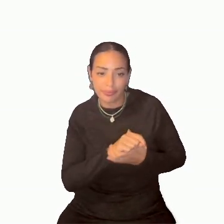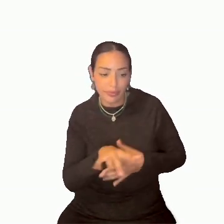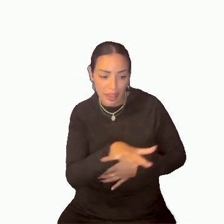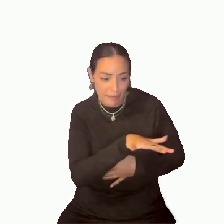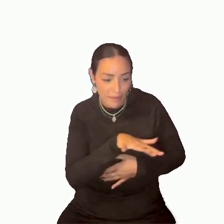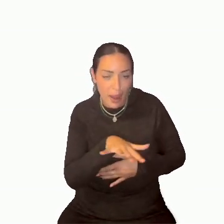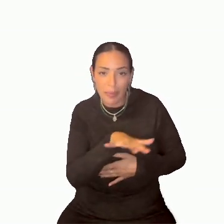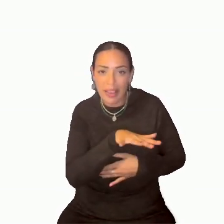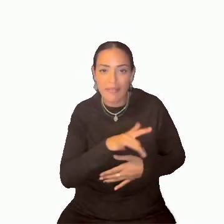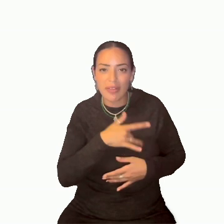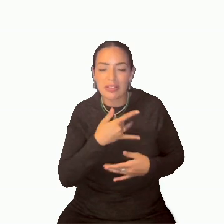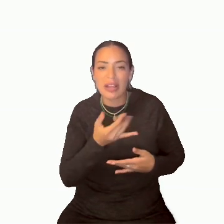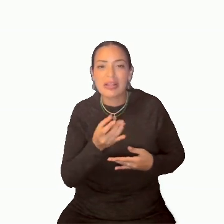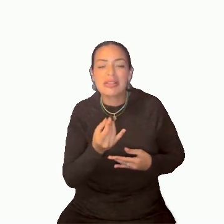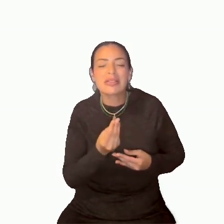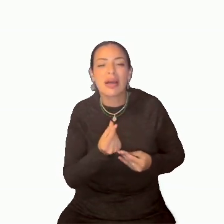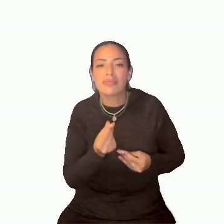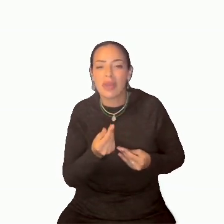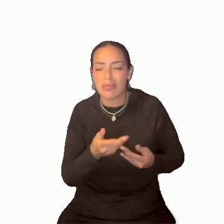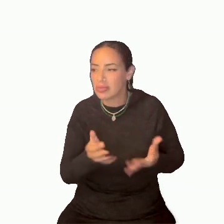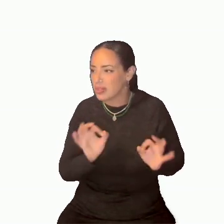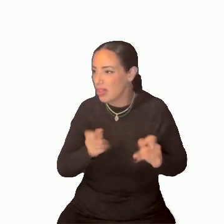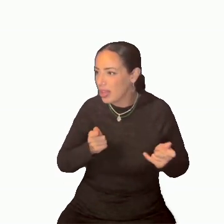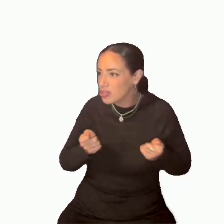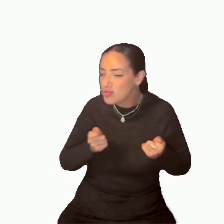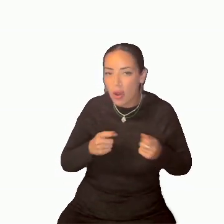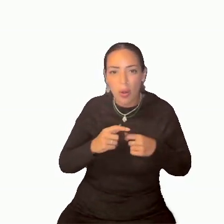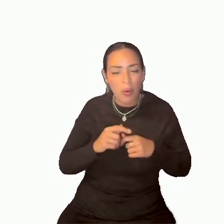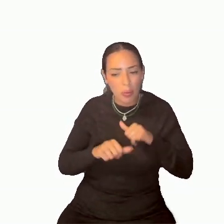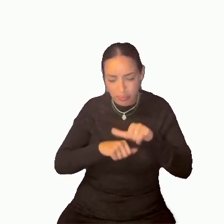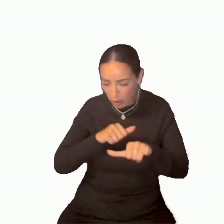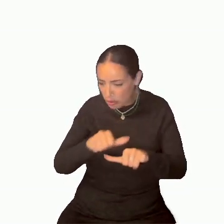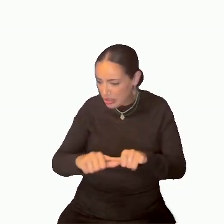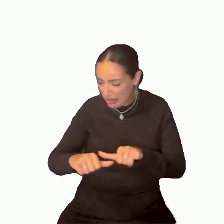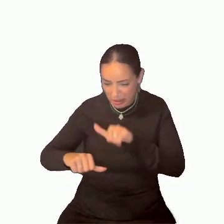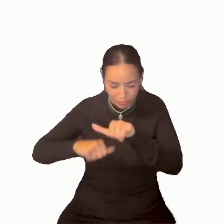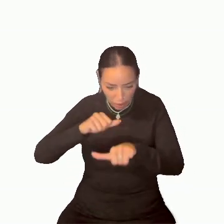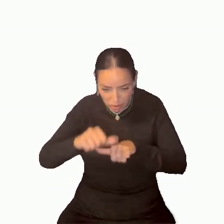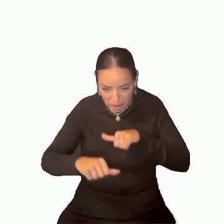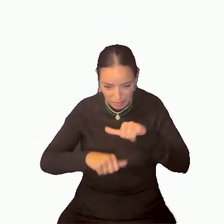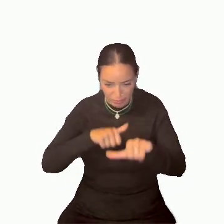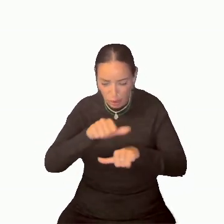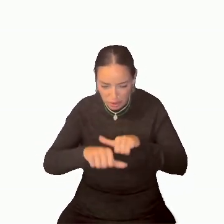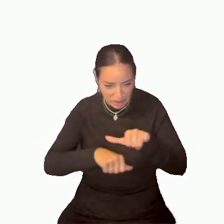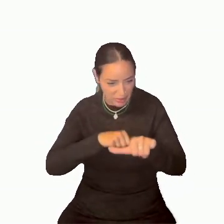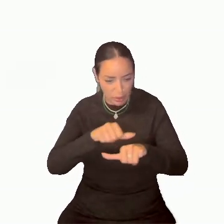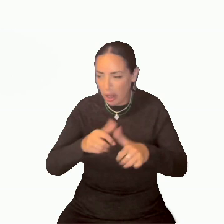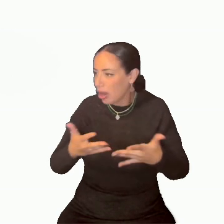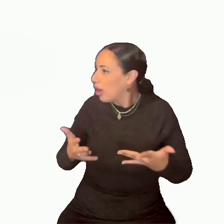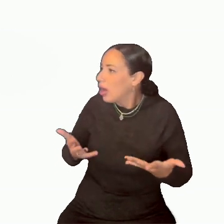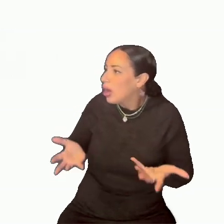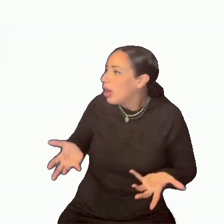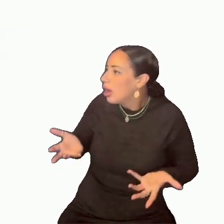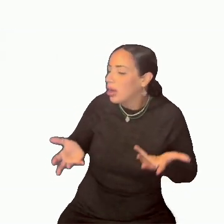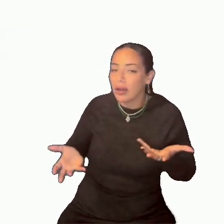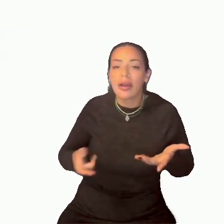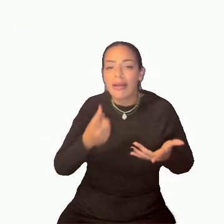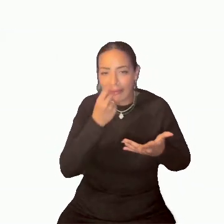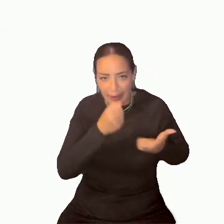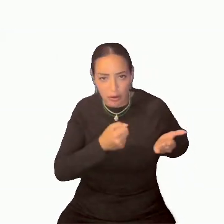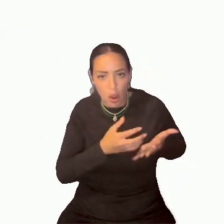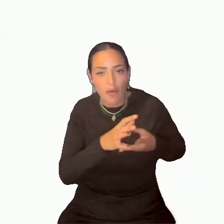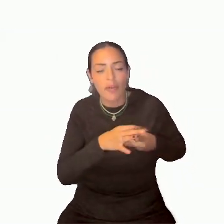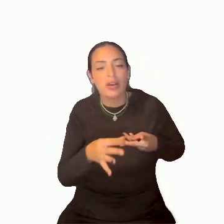bereaved family can have no control over the processes which follow, there are always choices to be offered. For